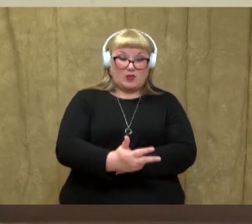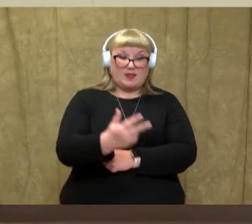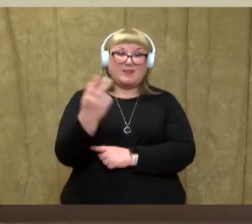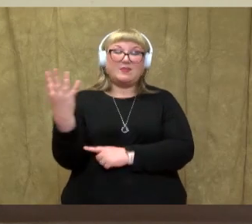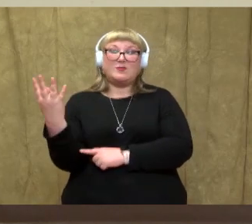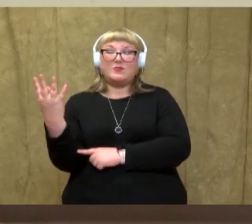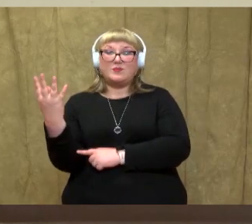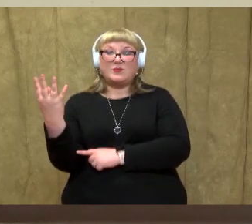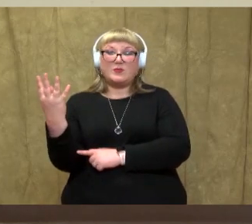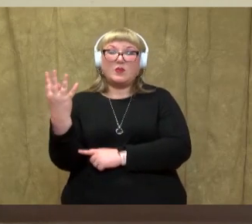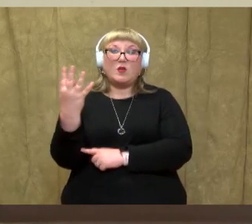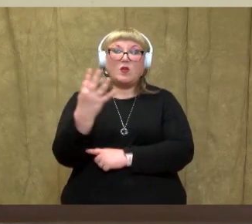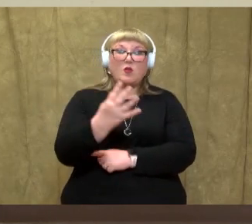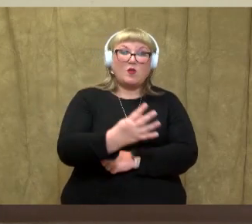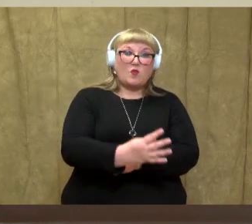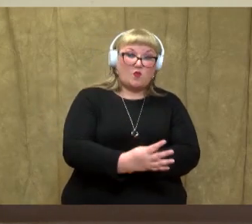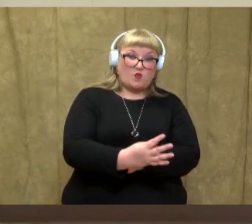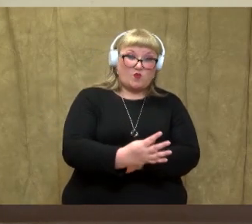3,